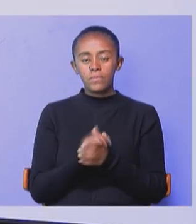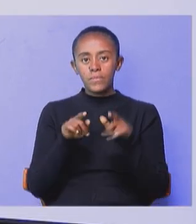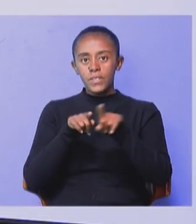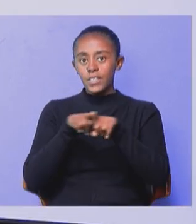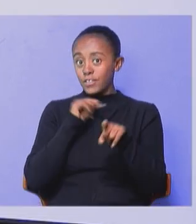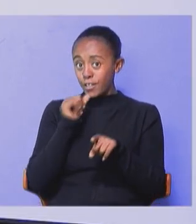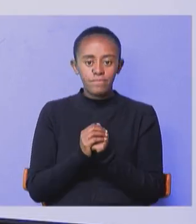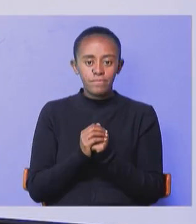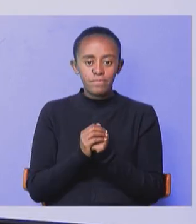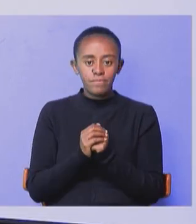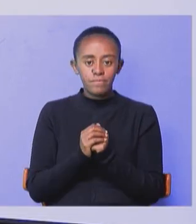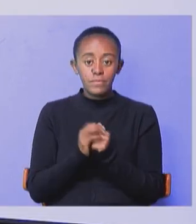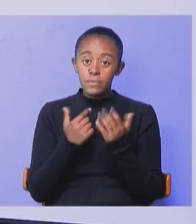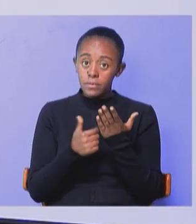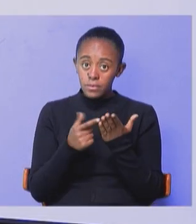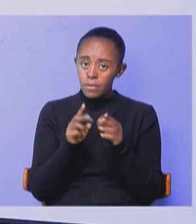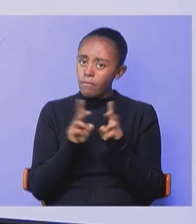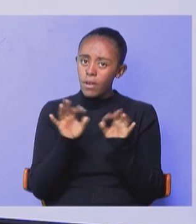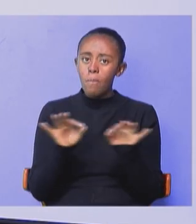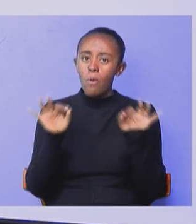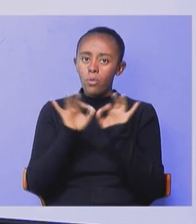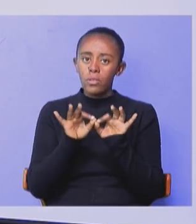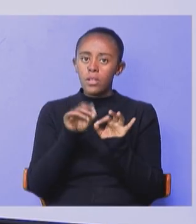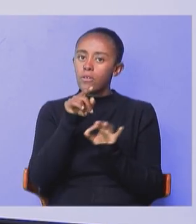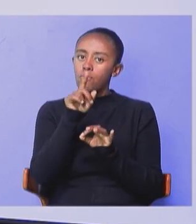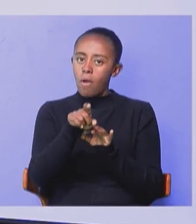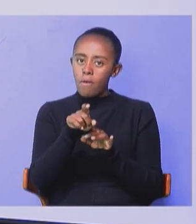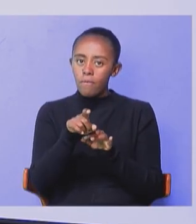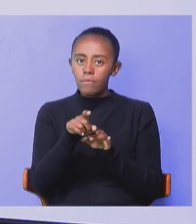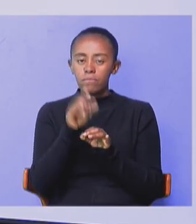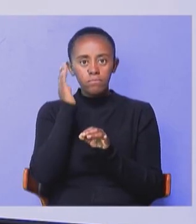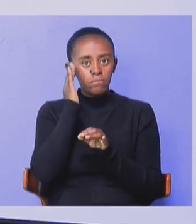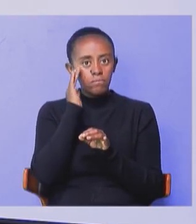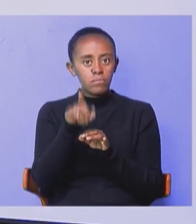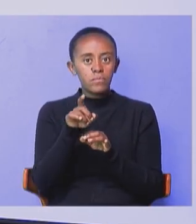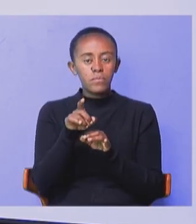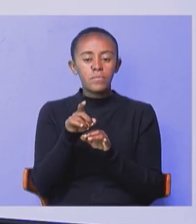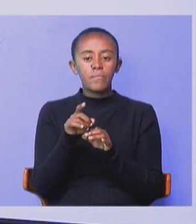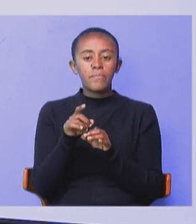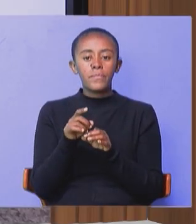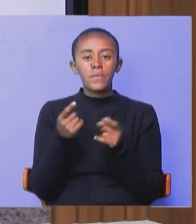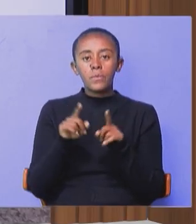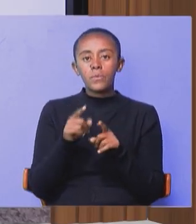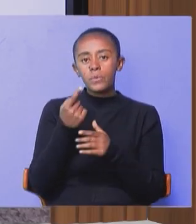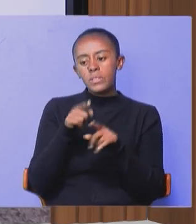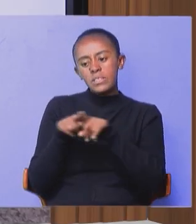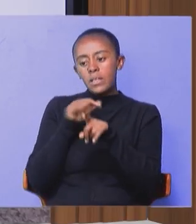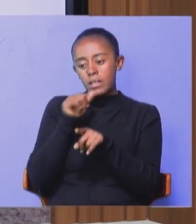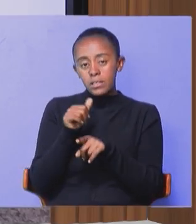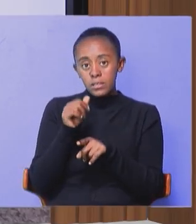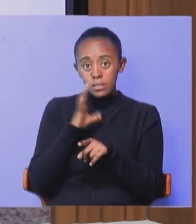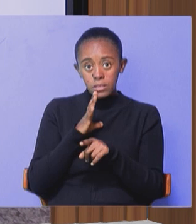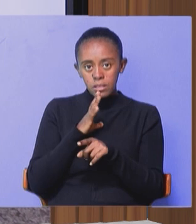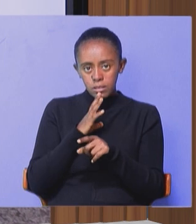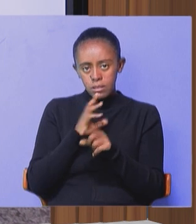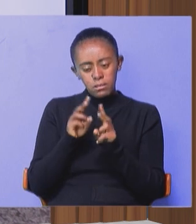Disagreeing with an opinion. This is very important, and you have to take notice, is that when we disagree with someone, we have